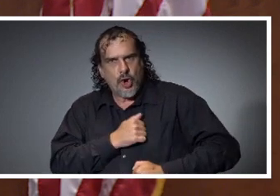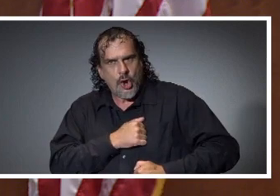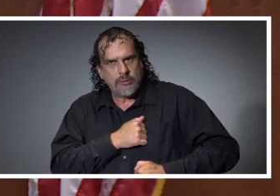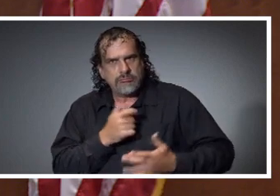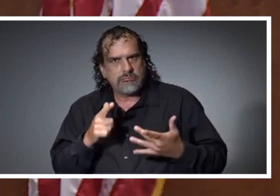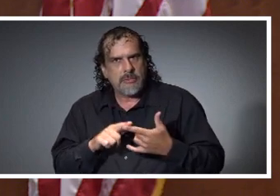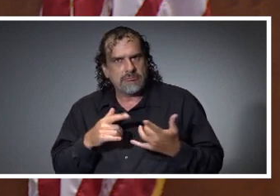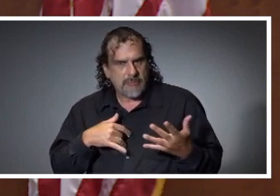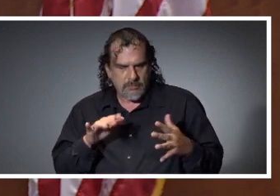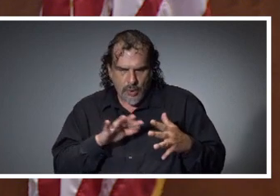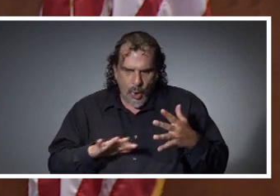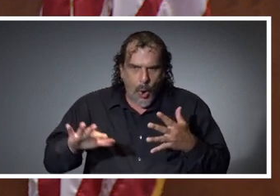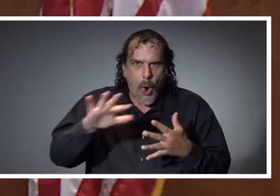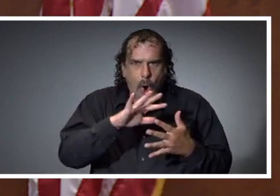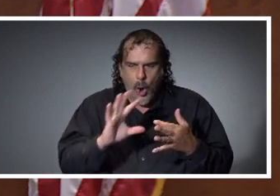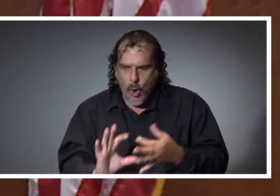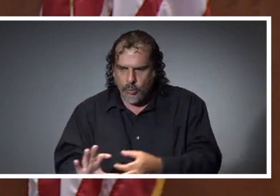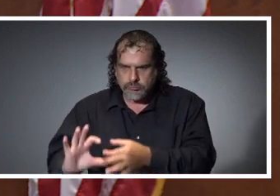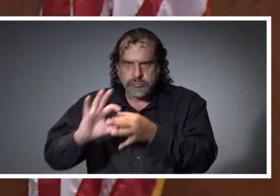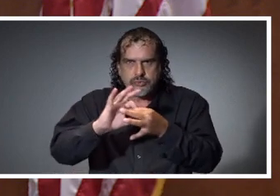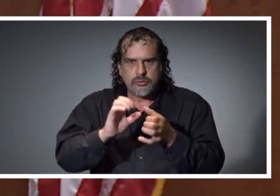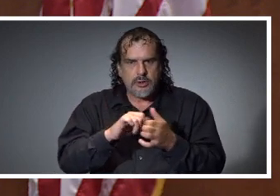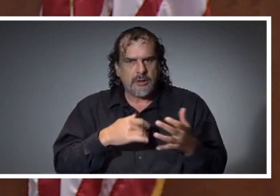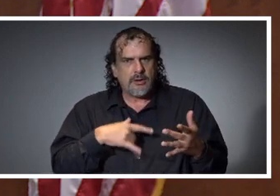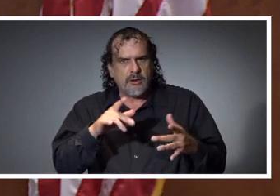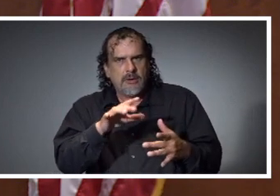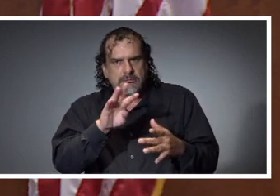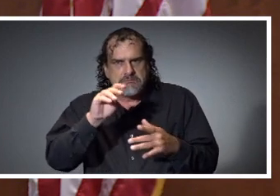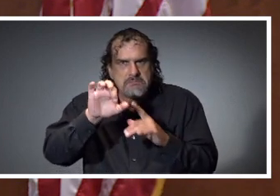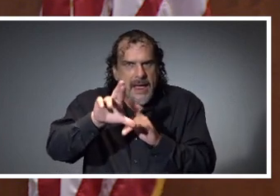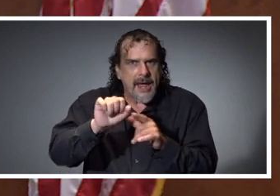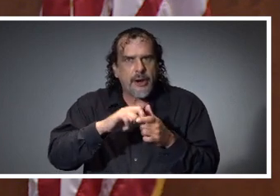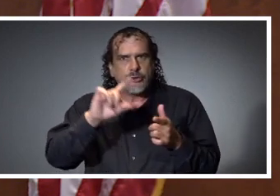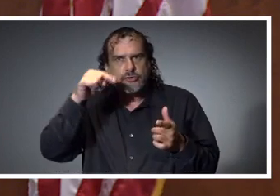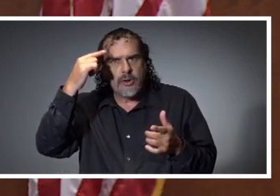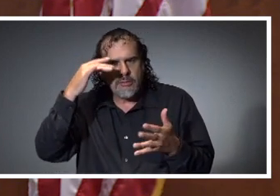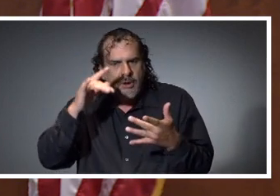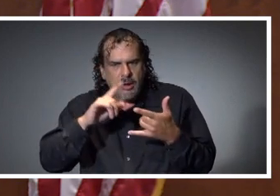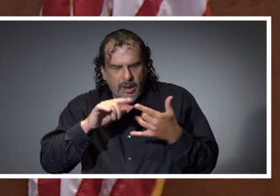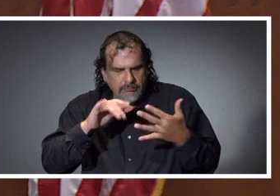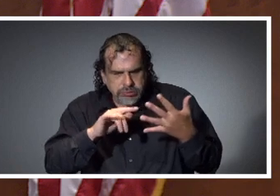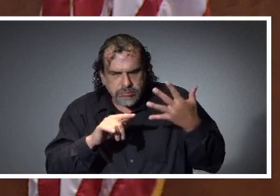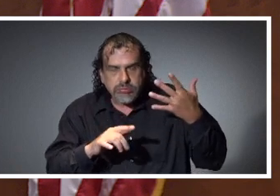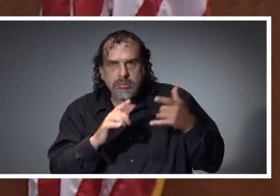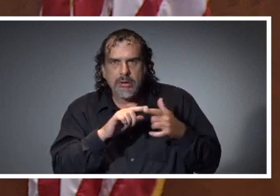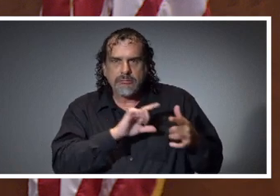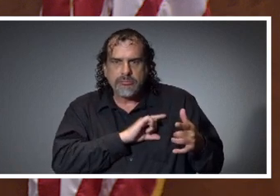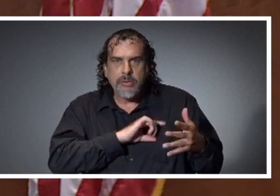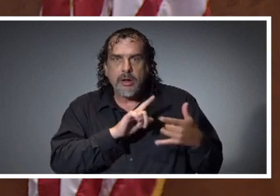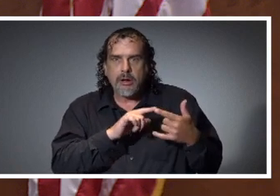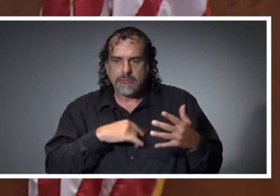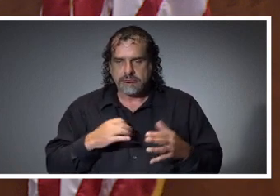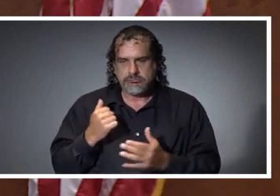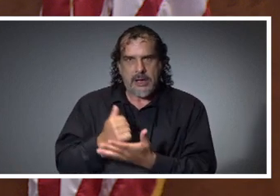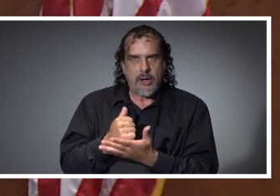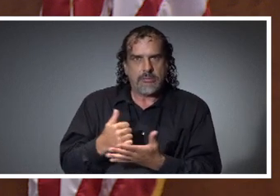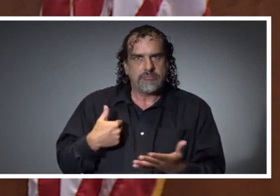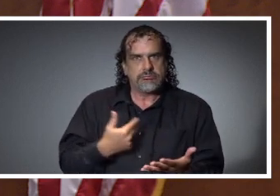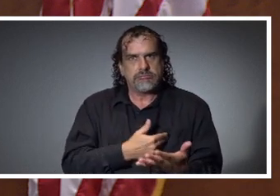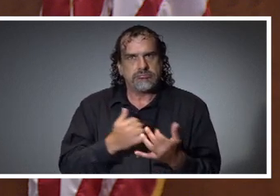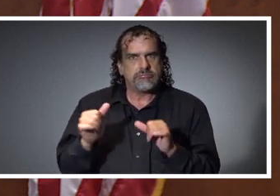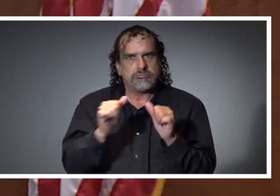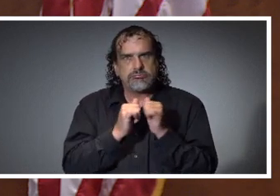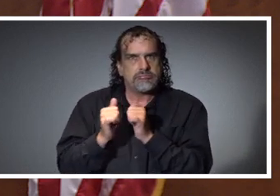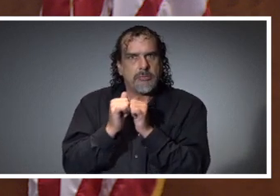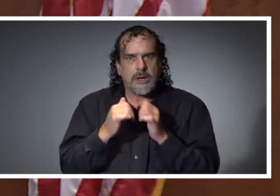our local elected officials and our local emergency management personnel who, like many of us,